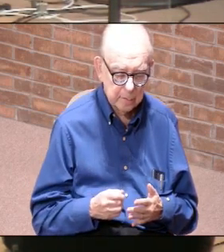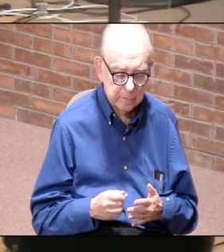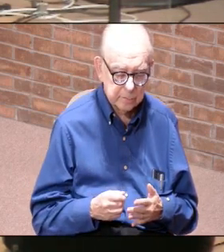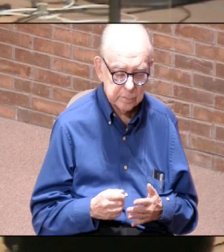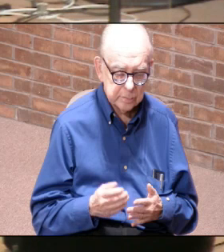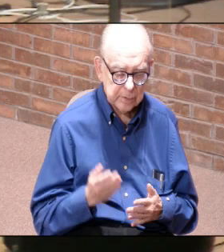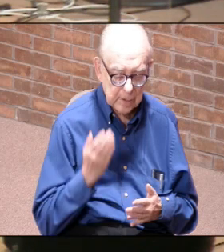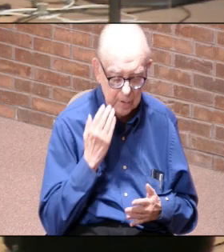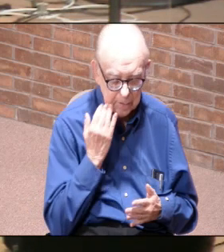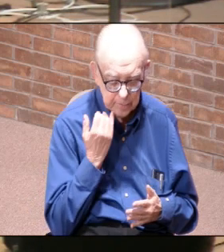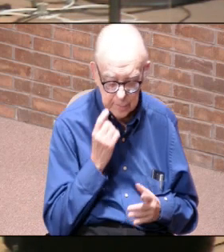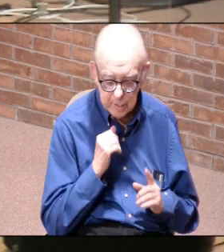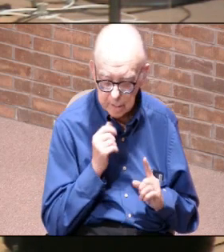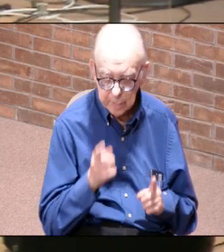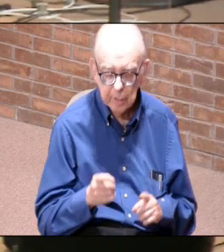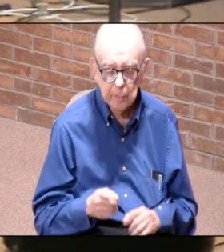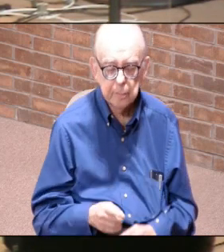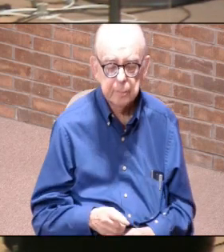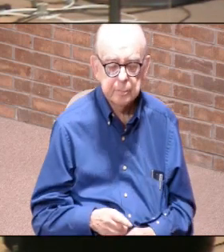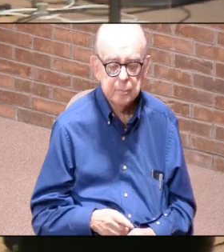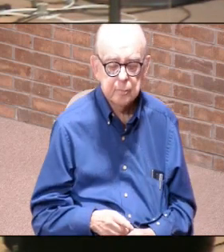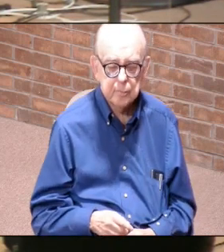go.